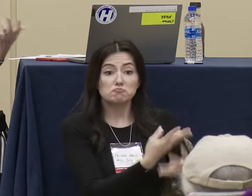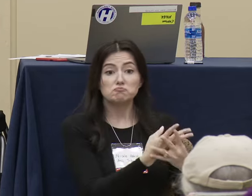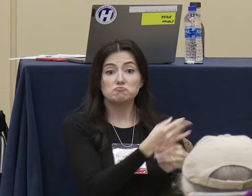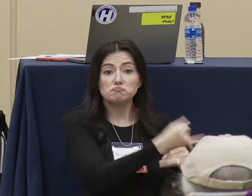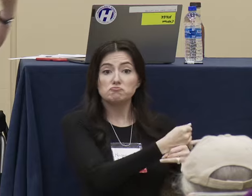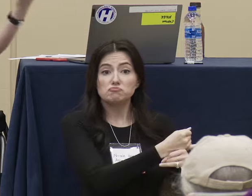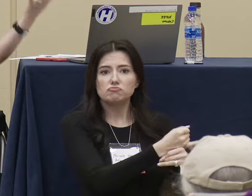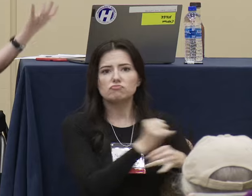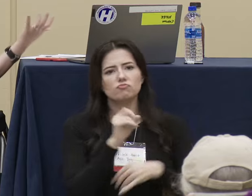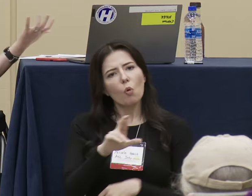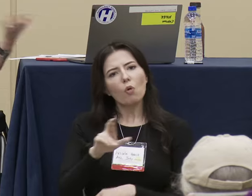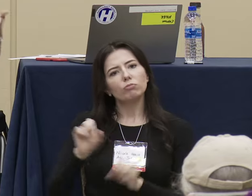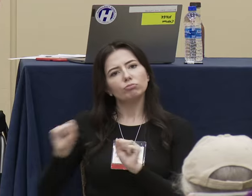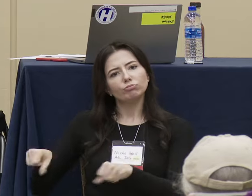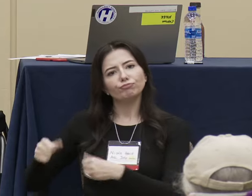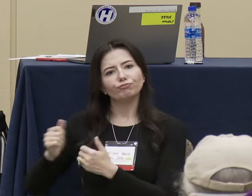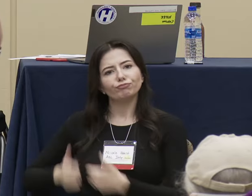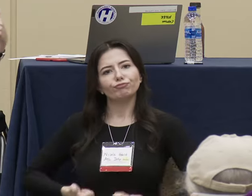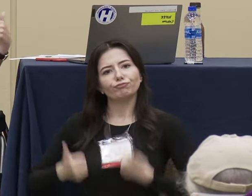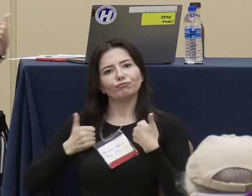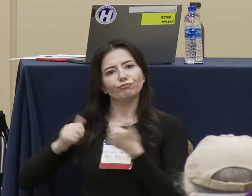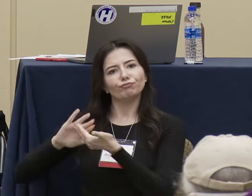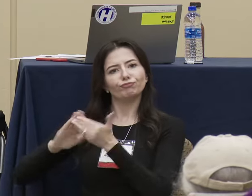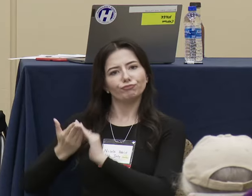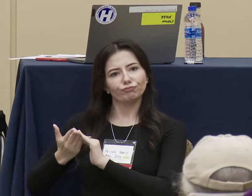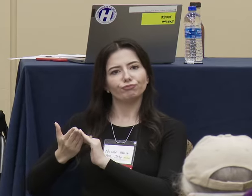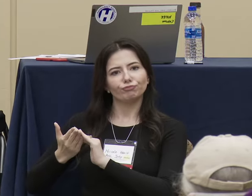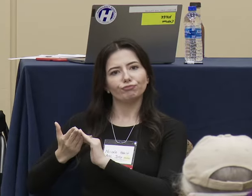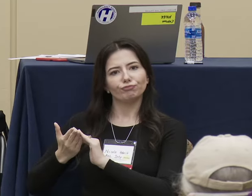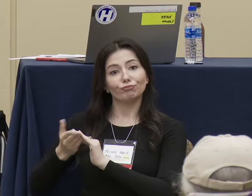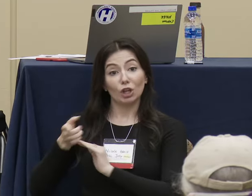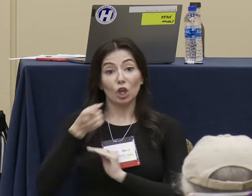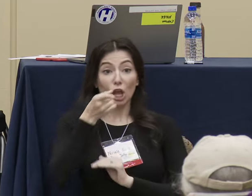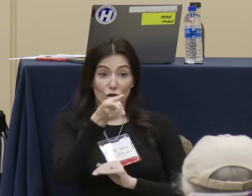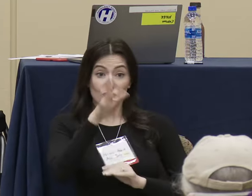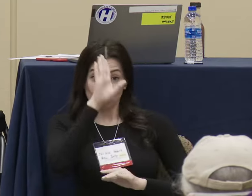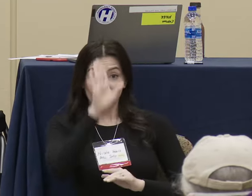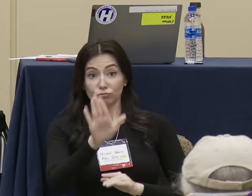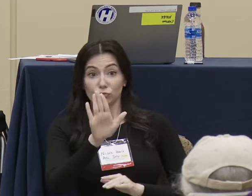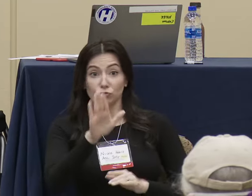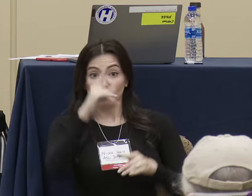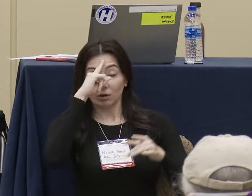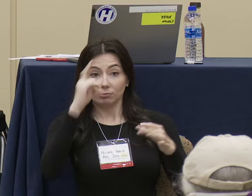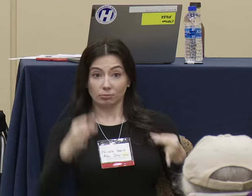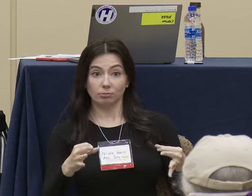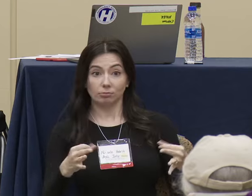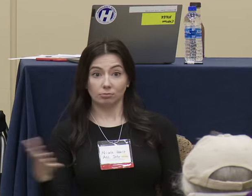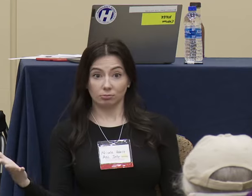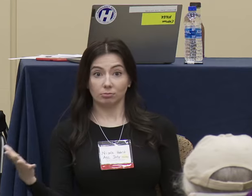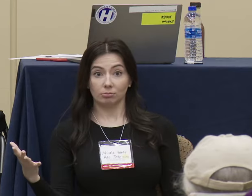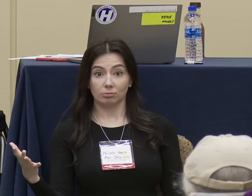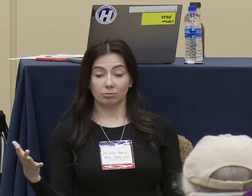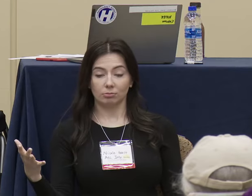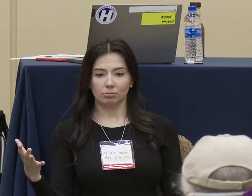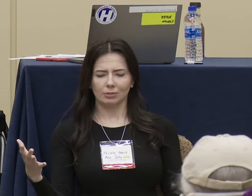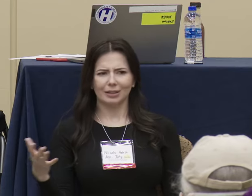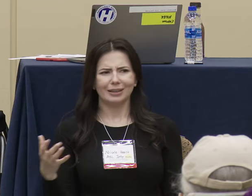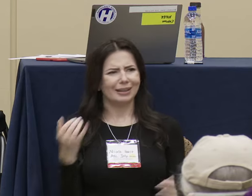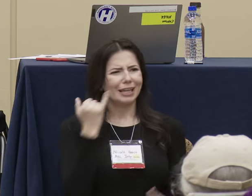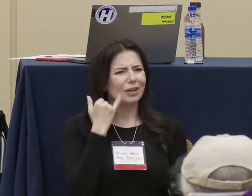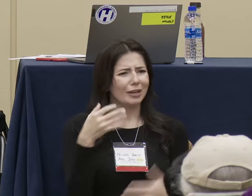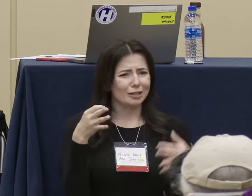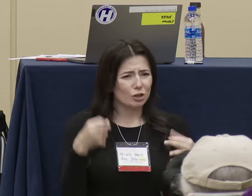somebody or they can live, you know, in the community, and you choose, as if it's a choice at all, especially when